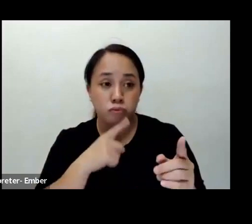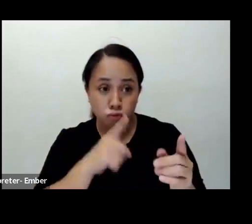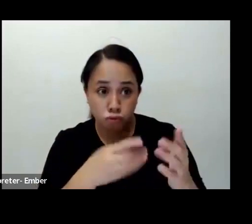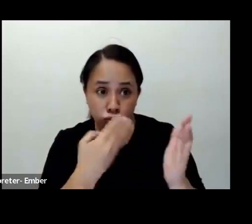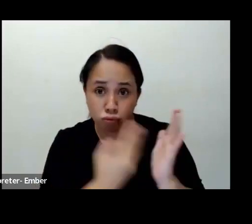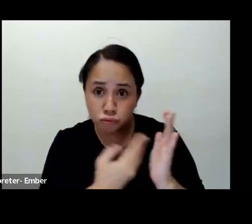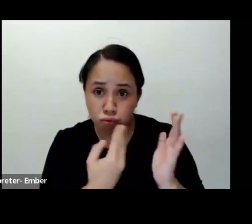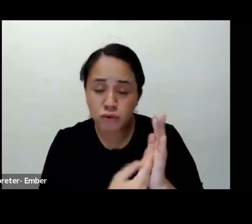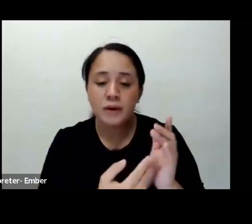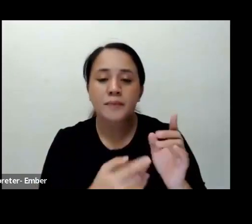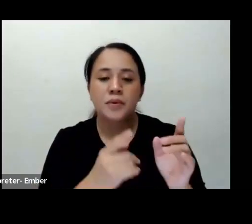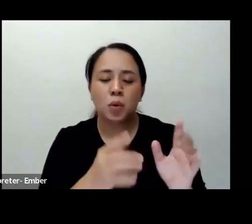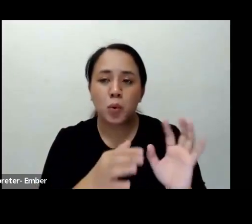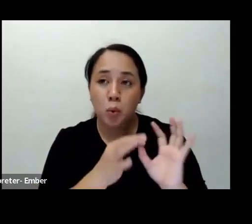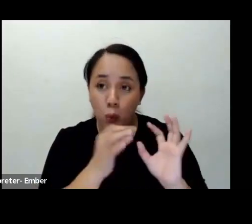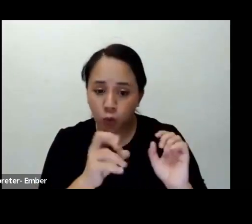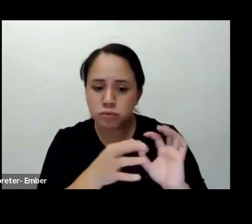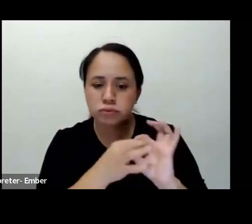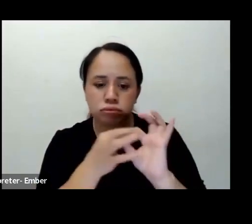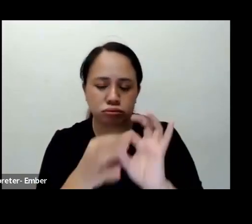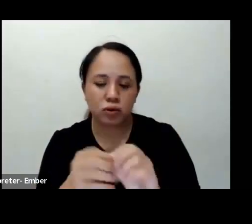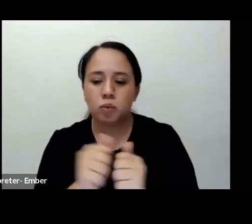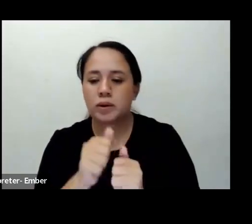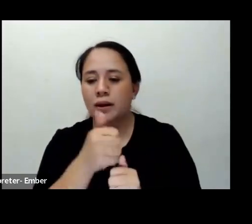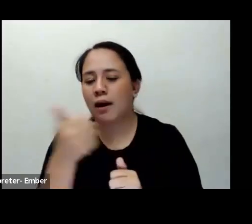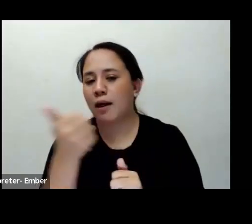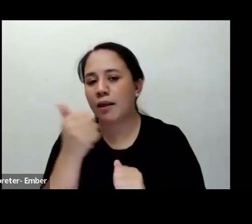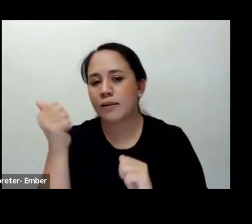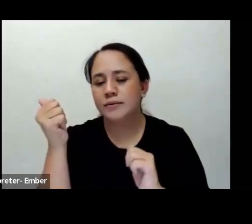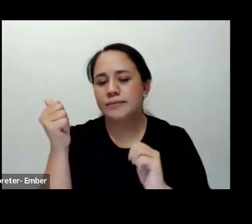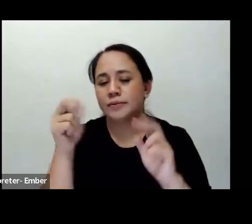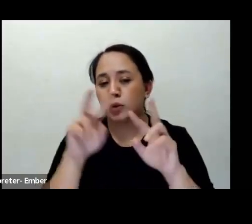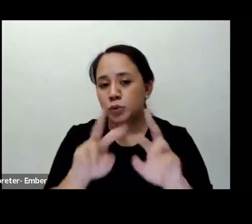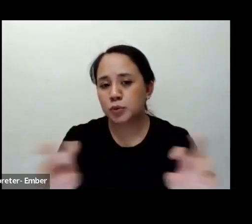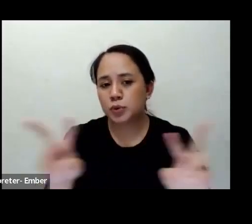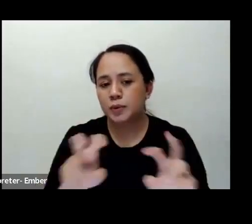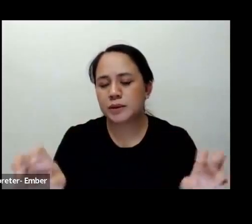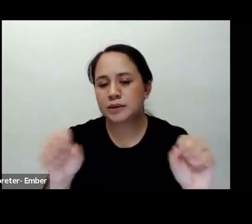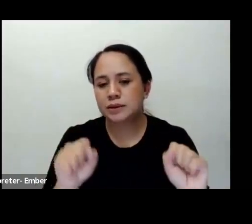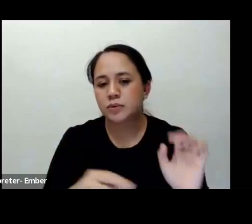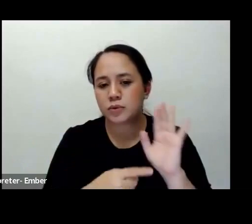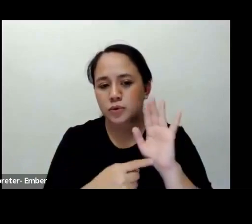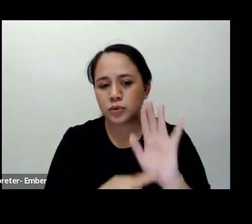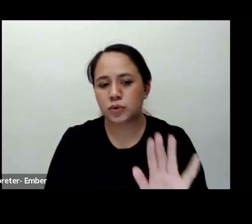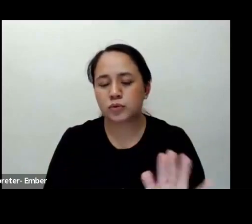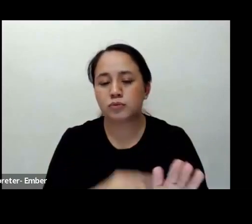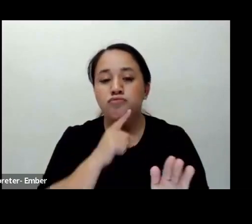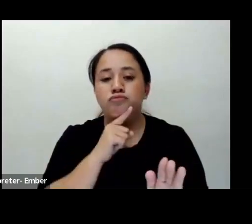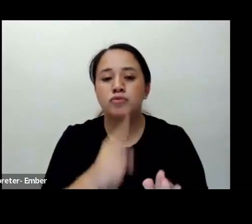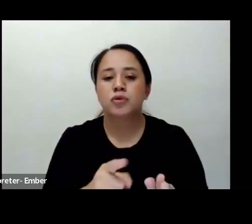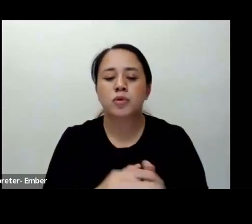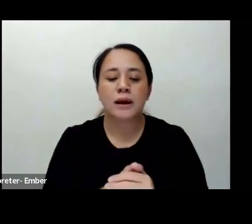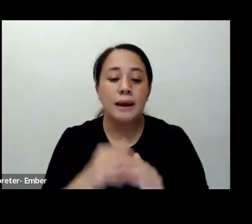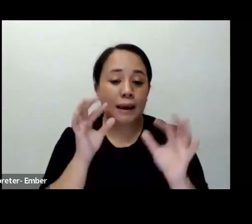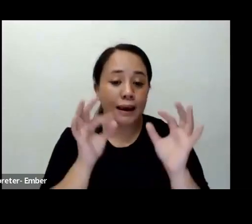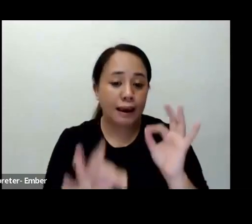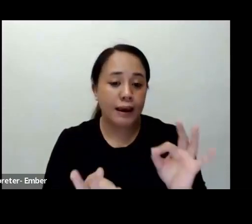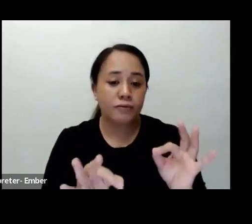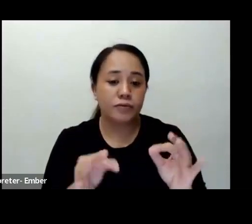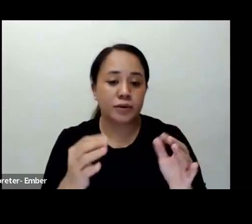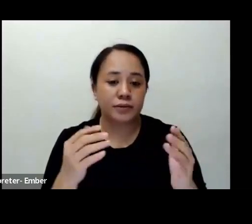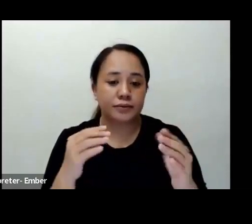or a correlation with other surveys that will indicate truly whether we have entered